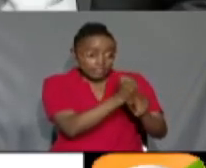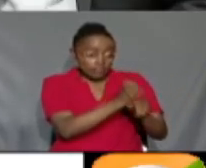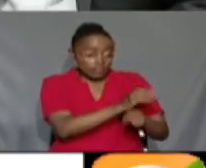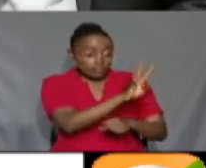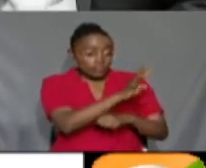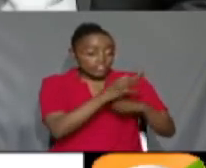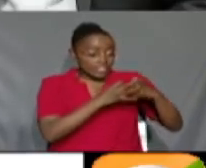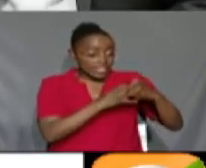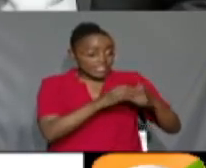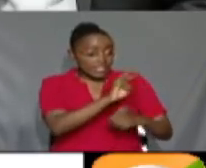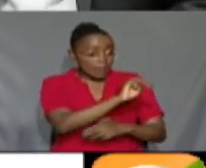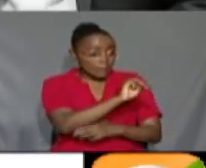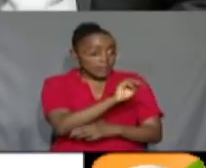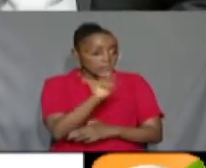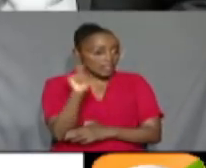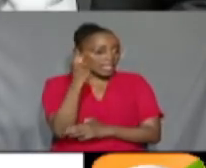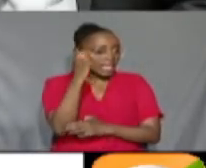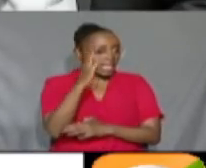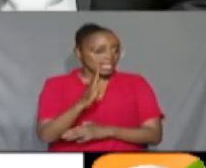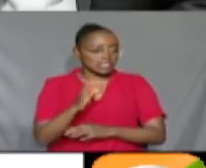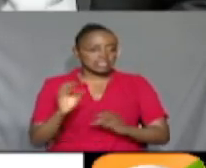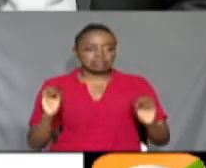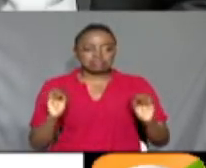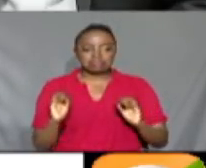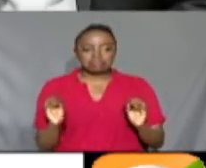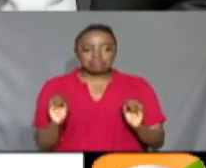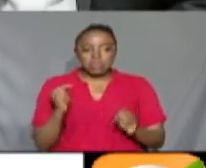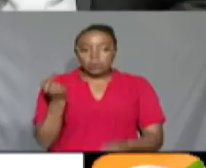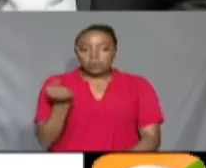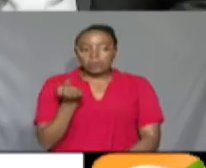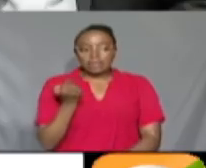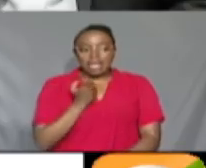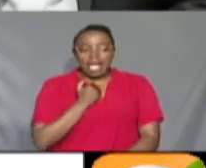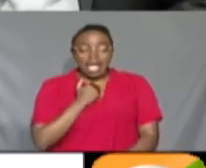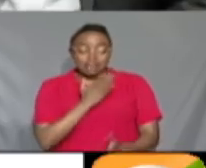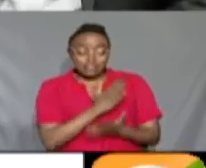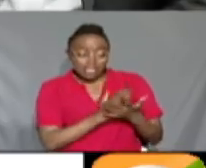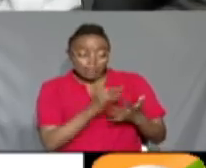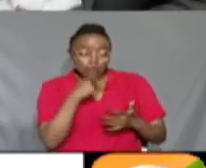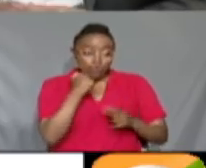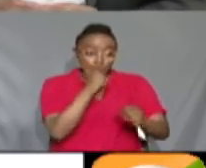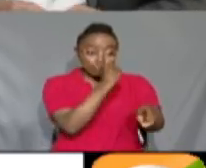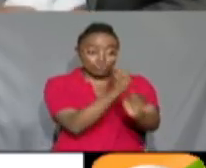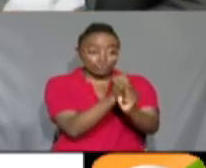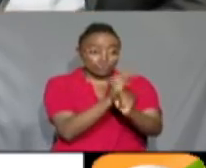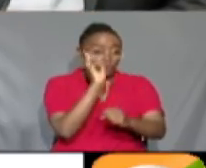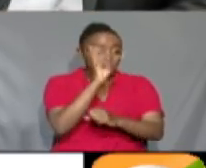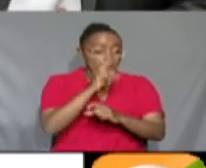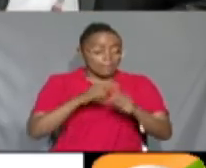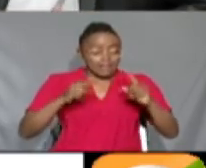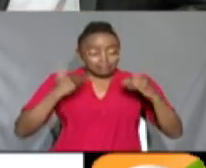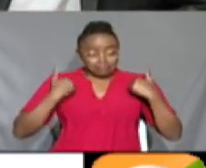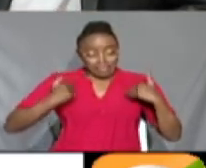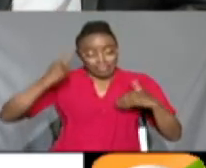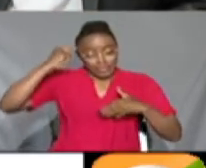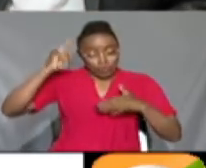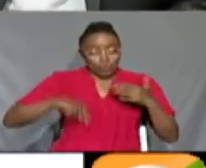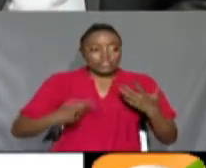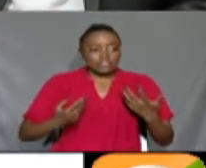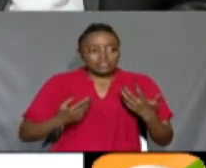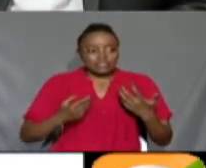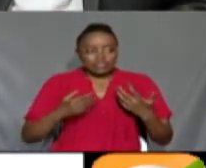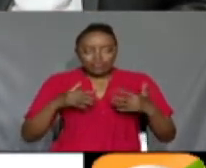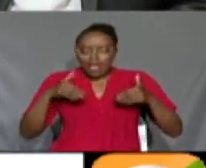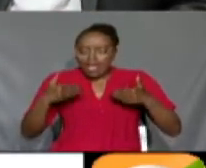48 million Kenyans. It will never happen. There will always be a sample that will always do it. My thinking was we should now be laboring